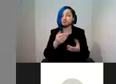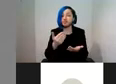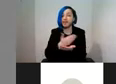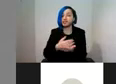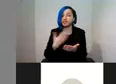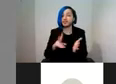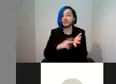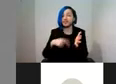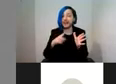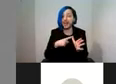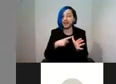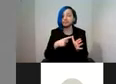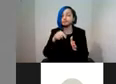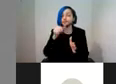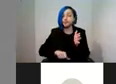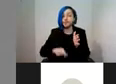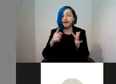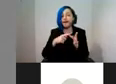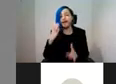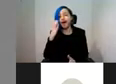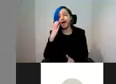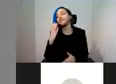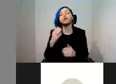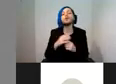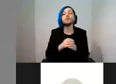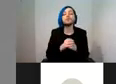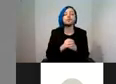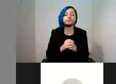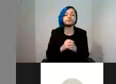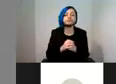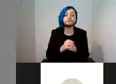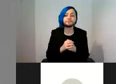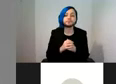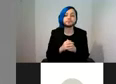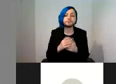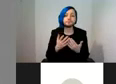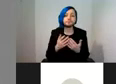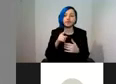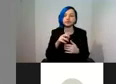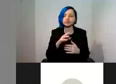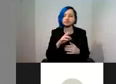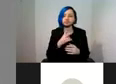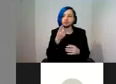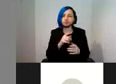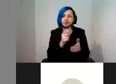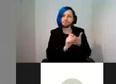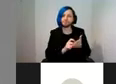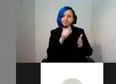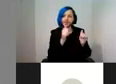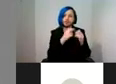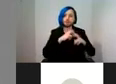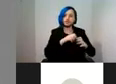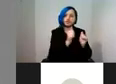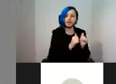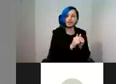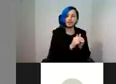buy an iPhone 6, when you buy iPhone 6, when you buy it, the minute that you open